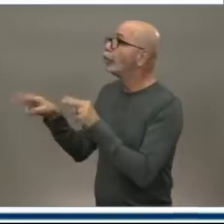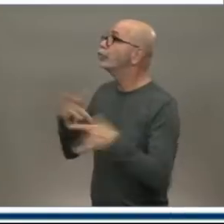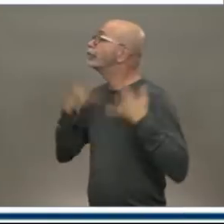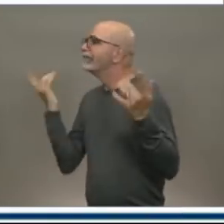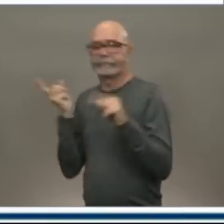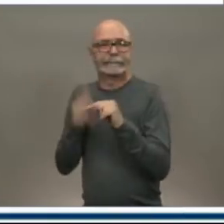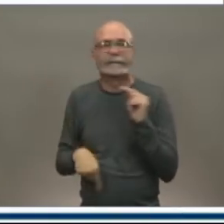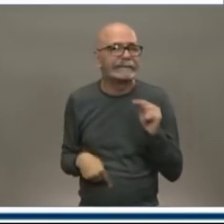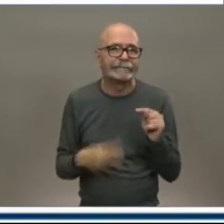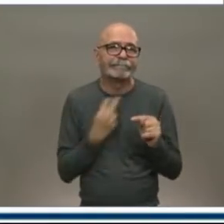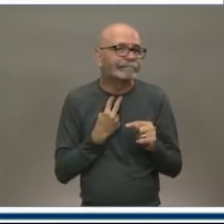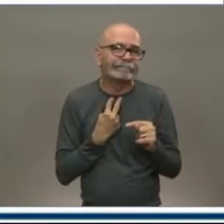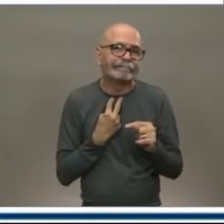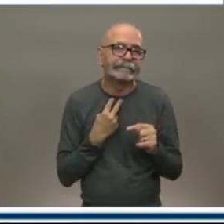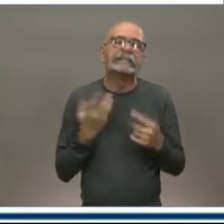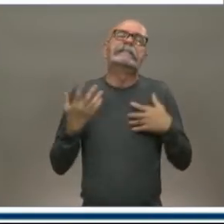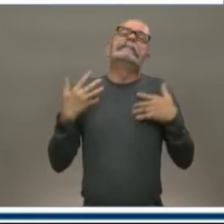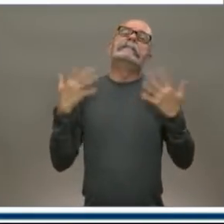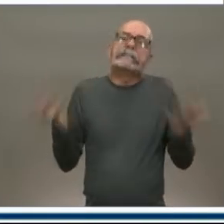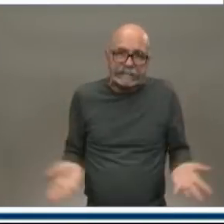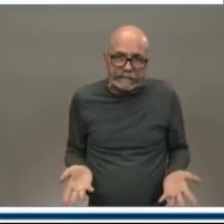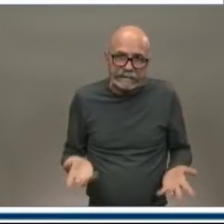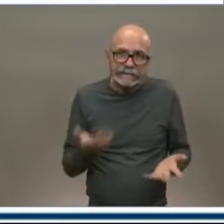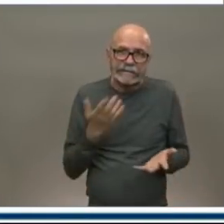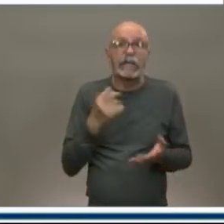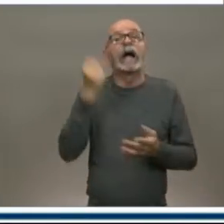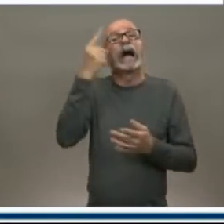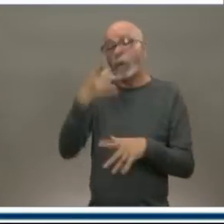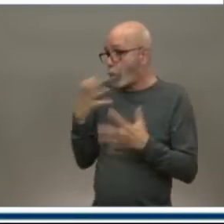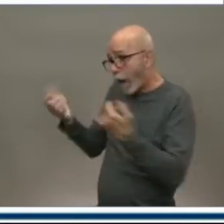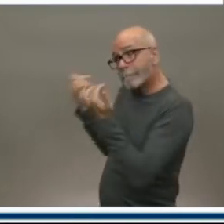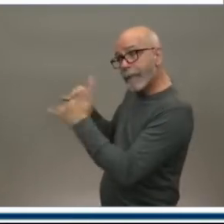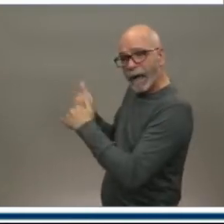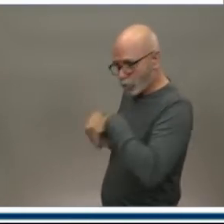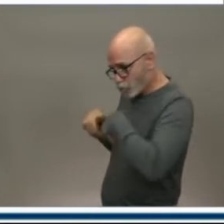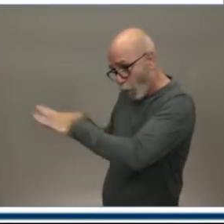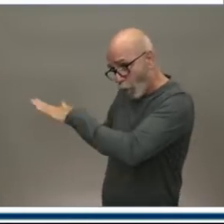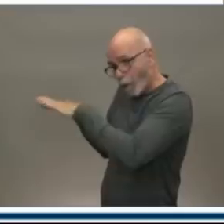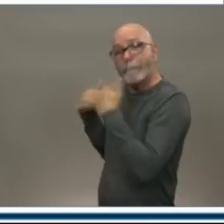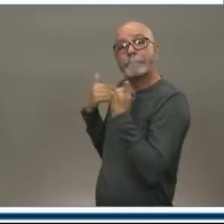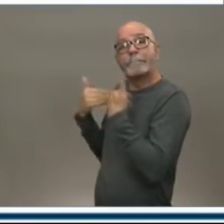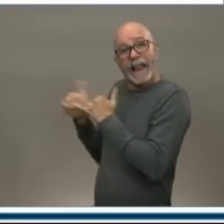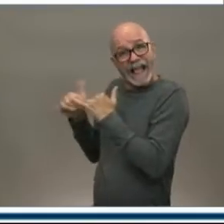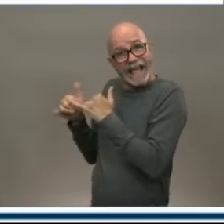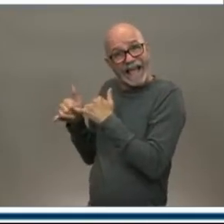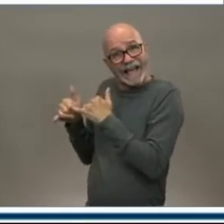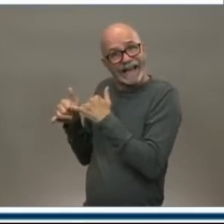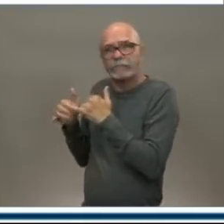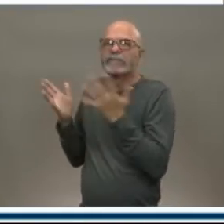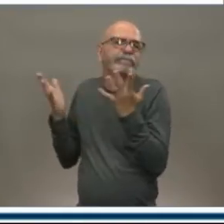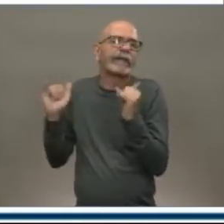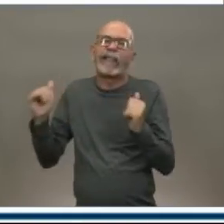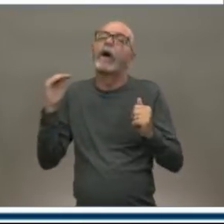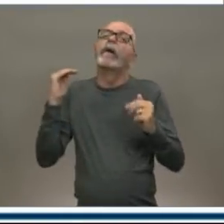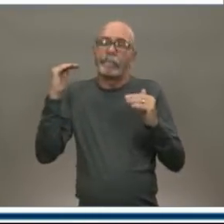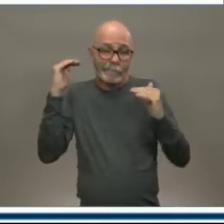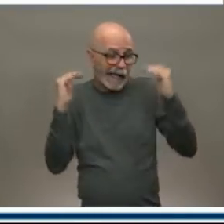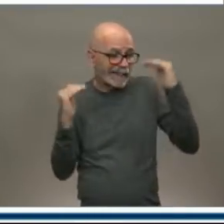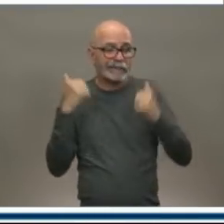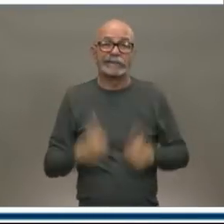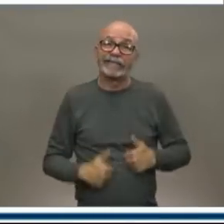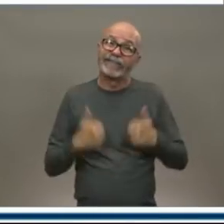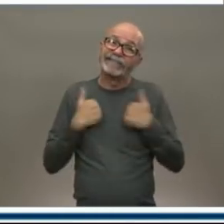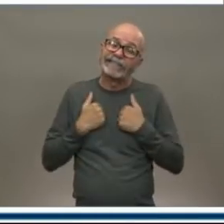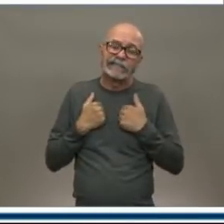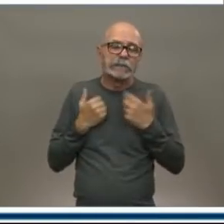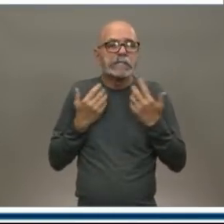events, even if you can't go watch them? It's all about finding the balance. So I don't think, but where we're at right now, I don't believe